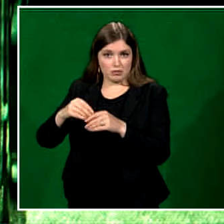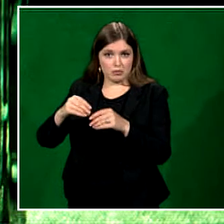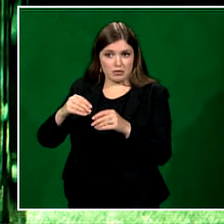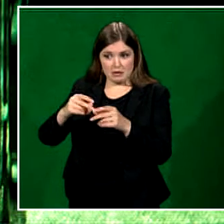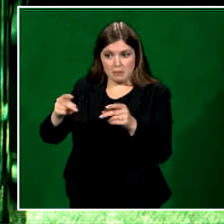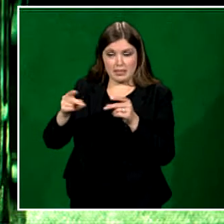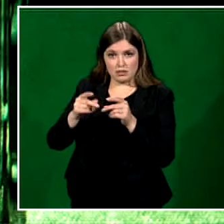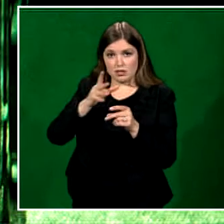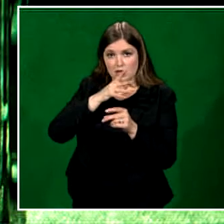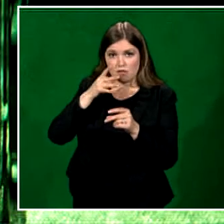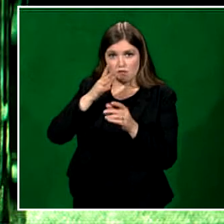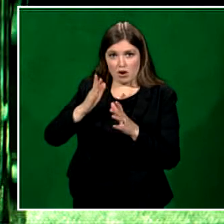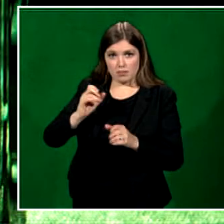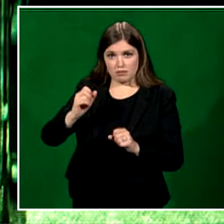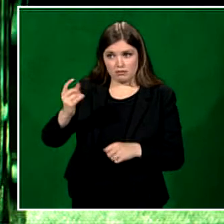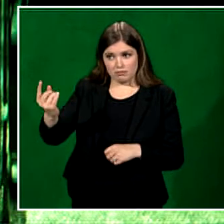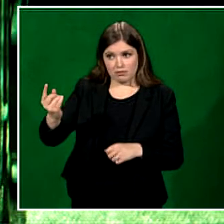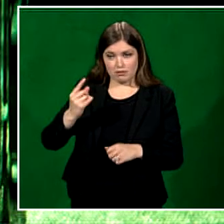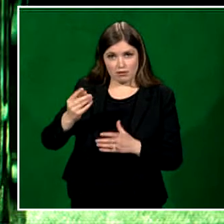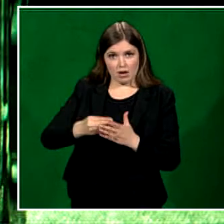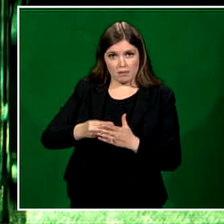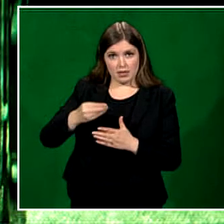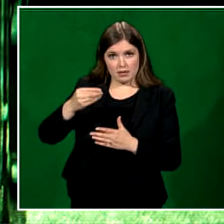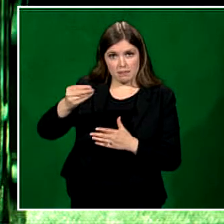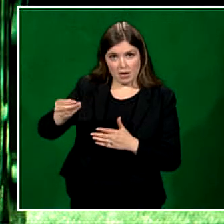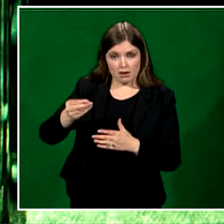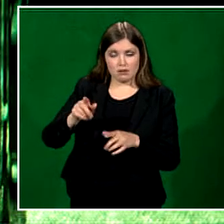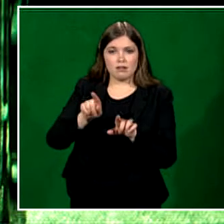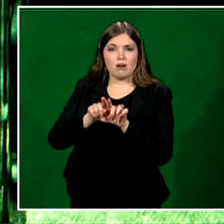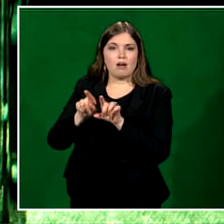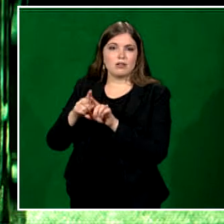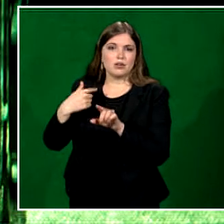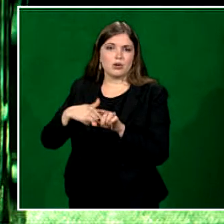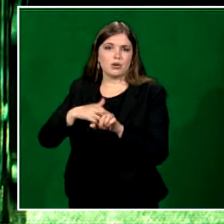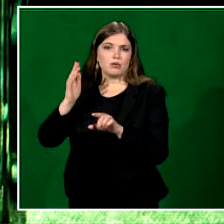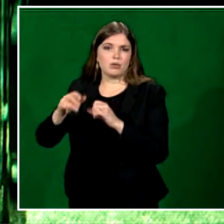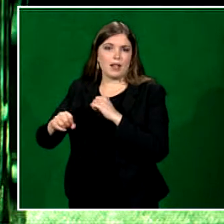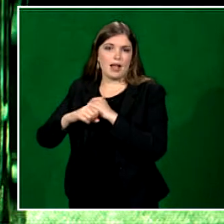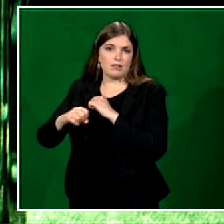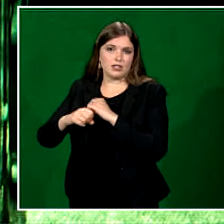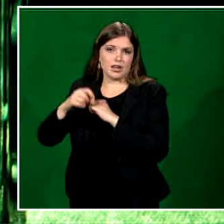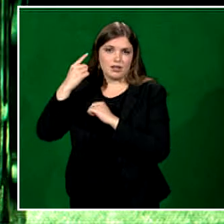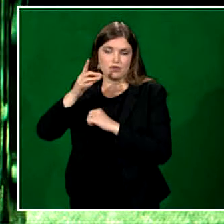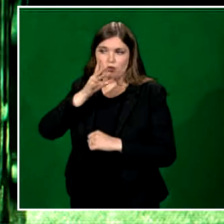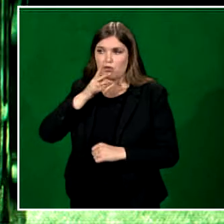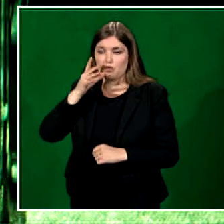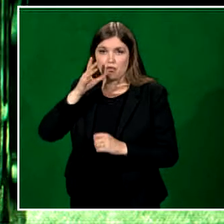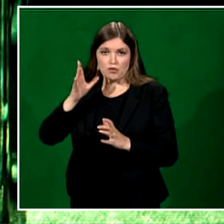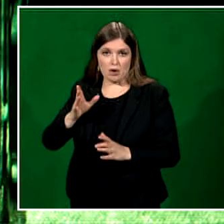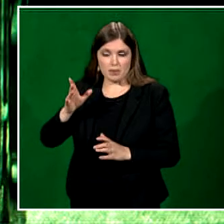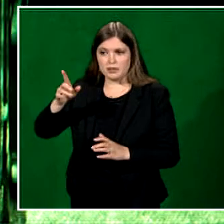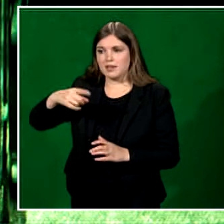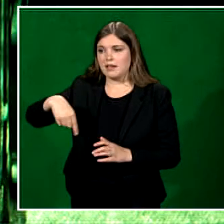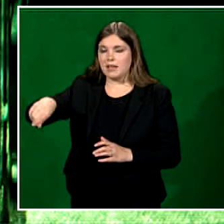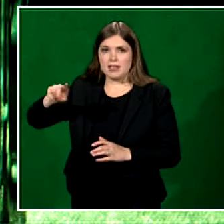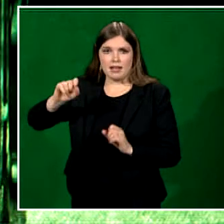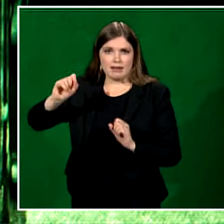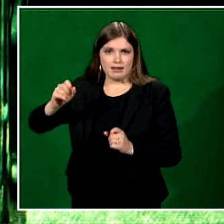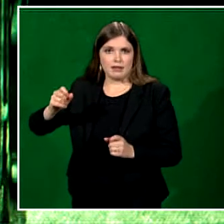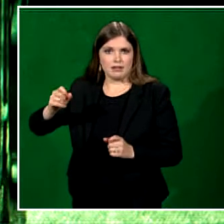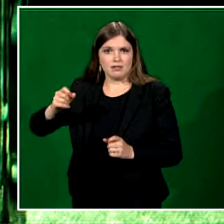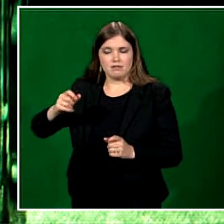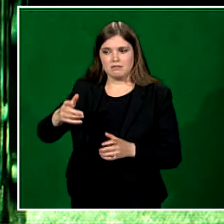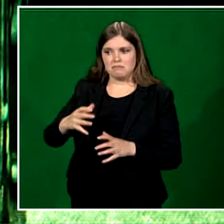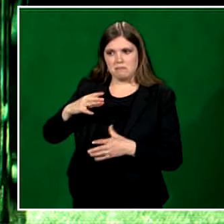our numbers out and also advertise for the farmers to reach us, then we deliver the product to